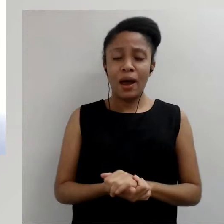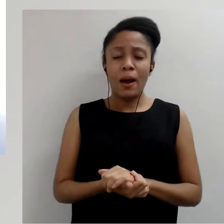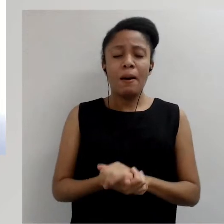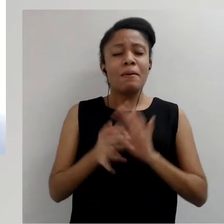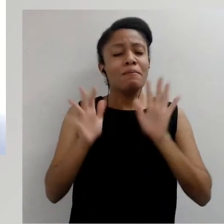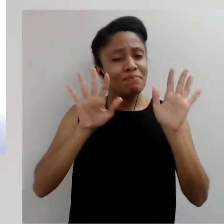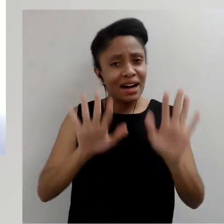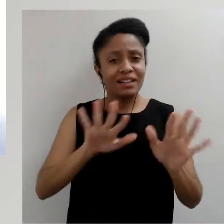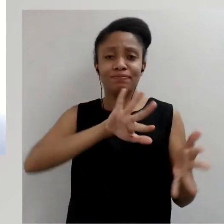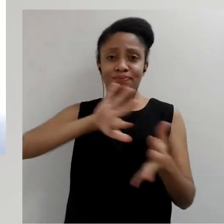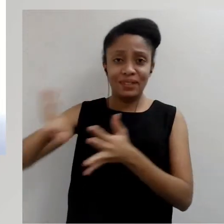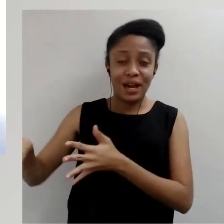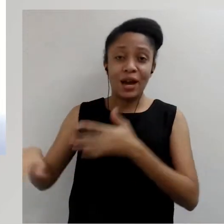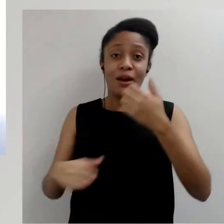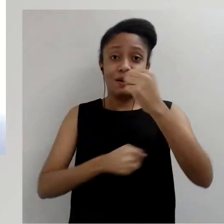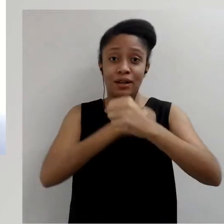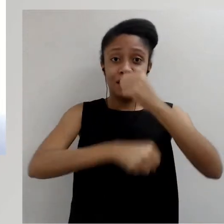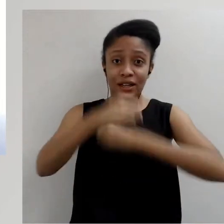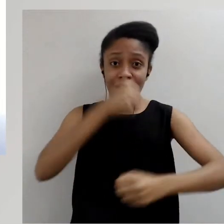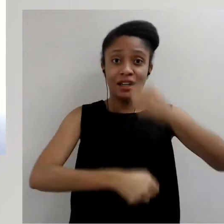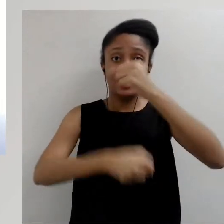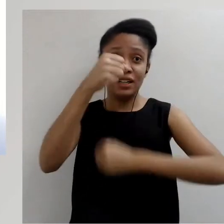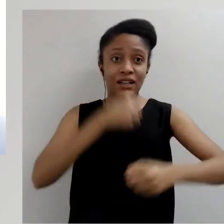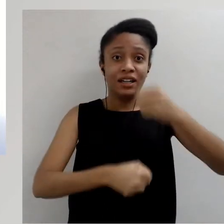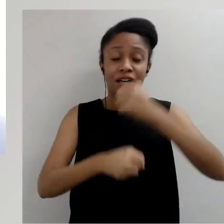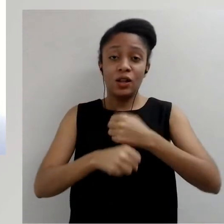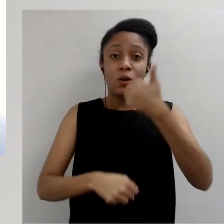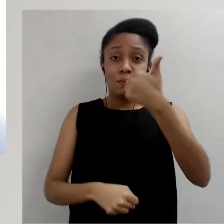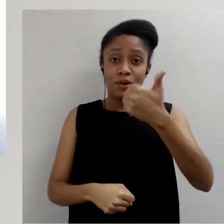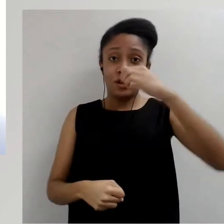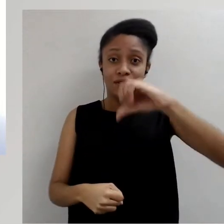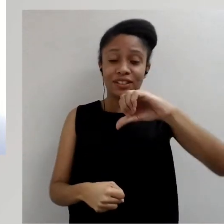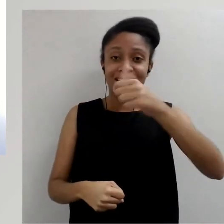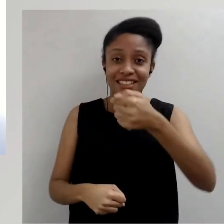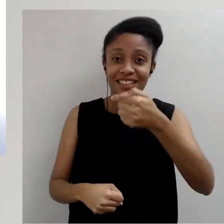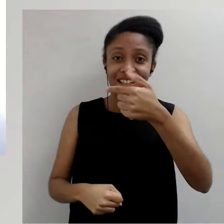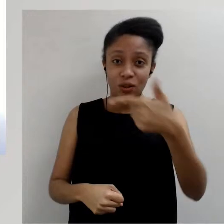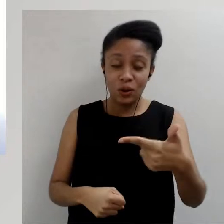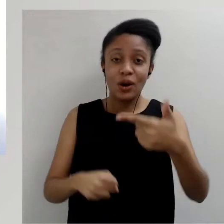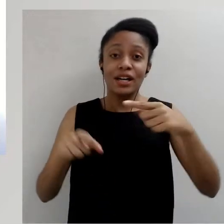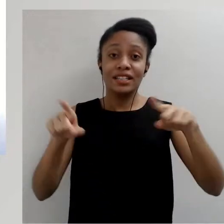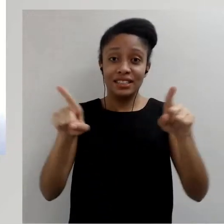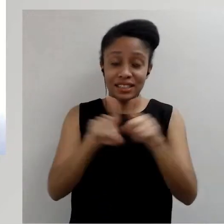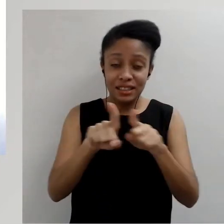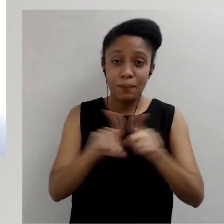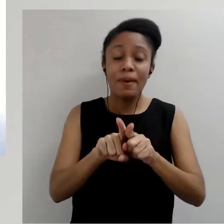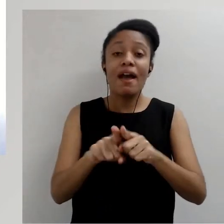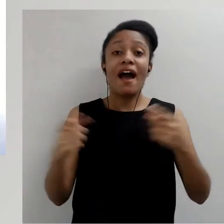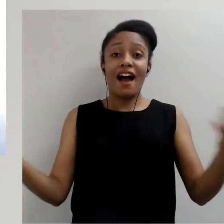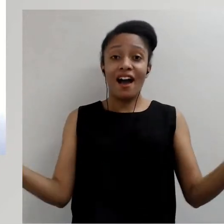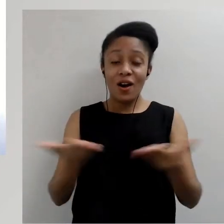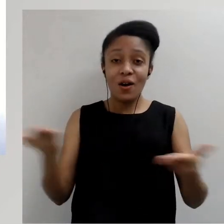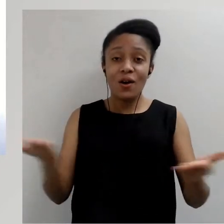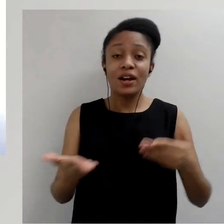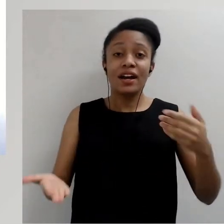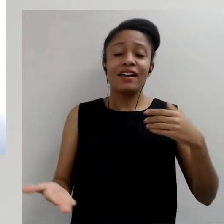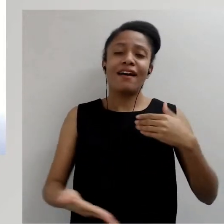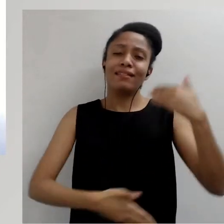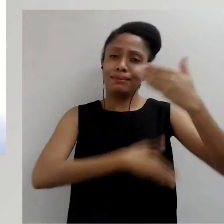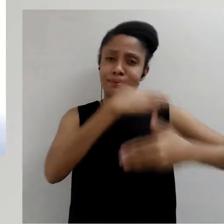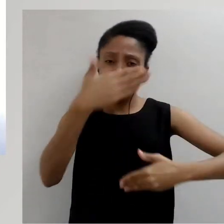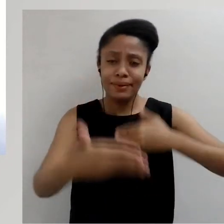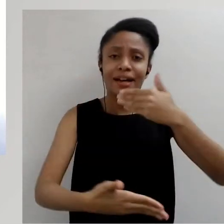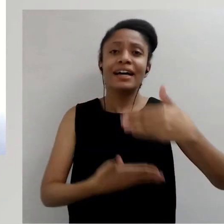But anyway, in 1972, I started my printing, and I started,